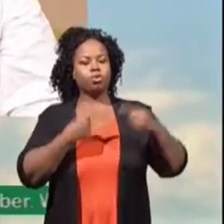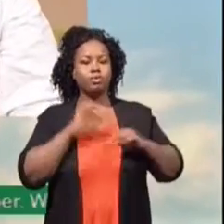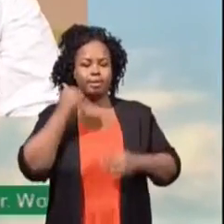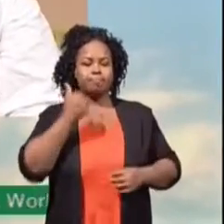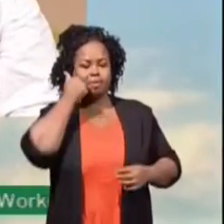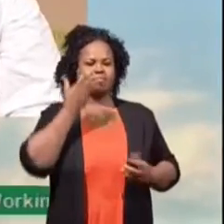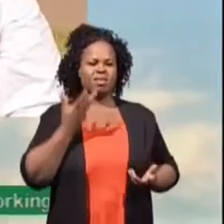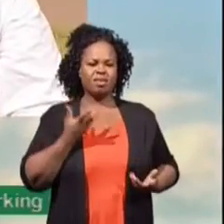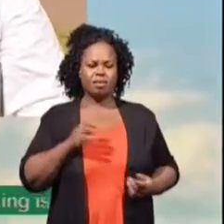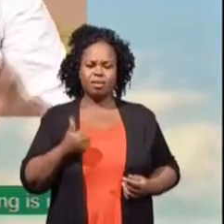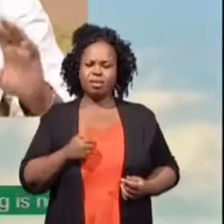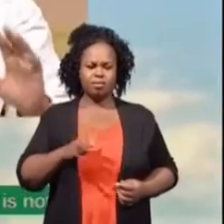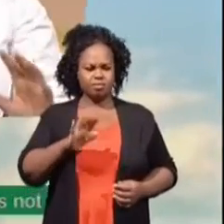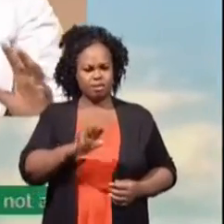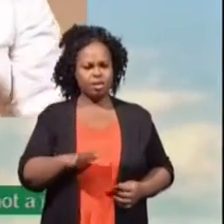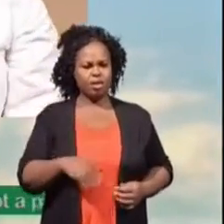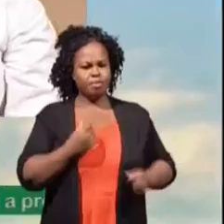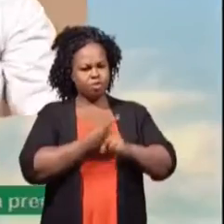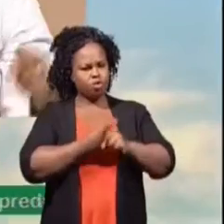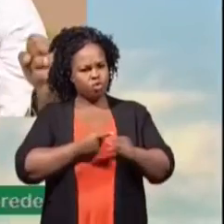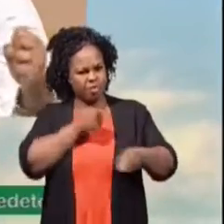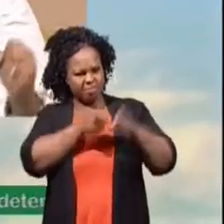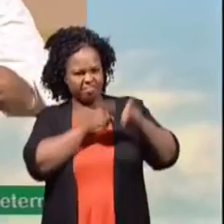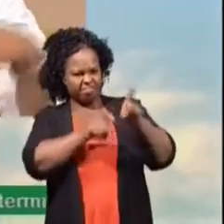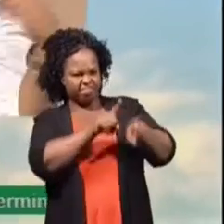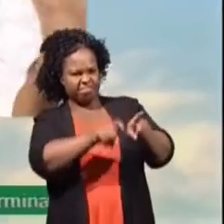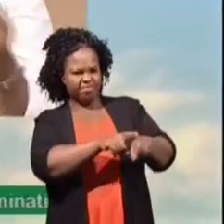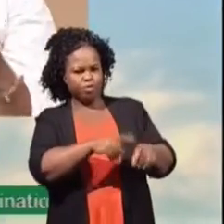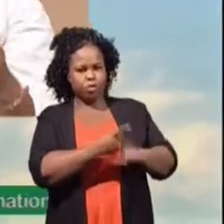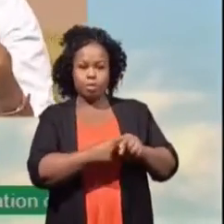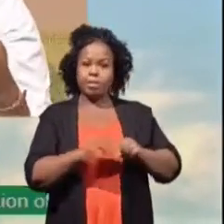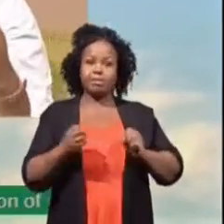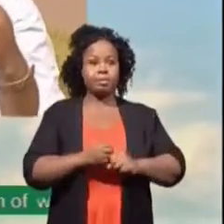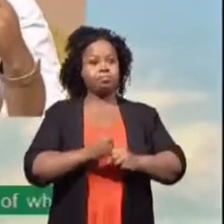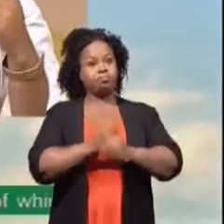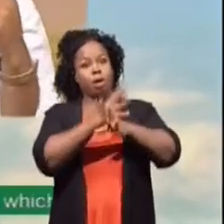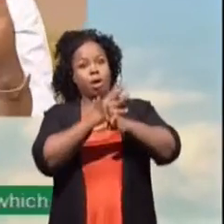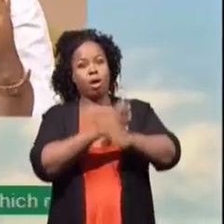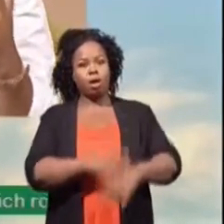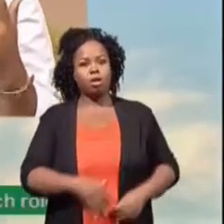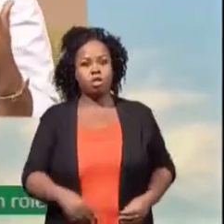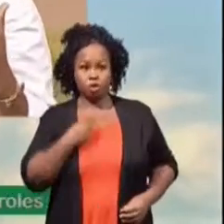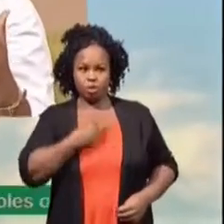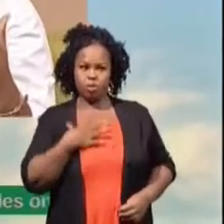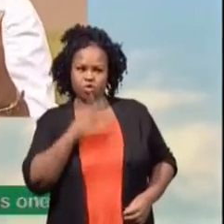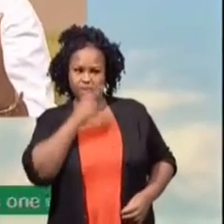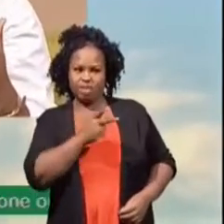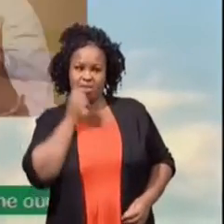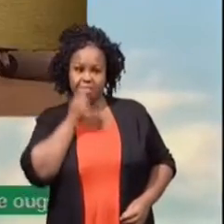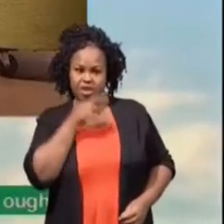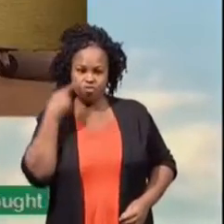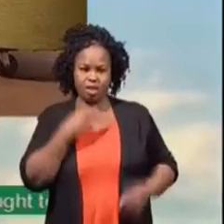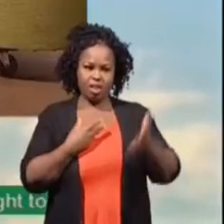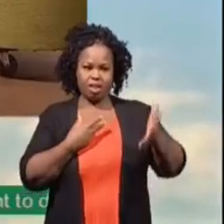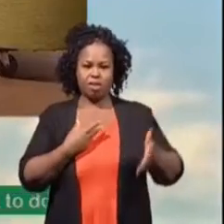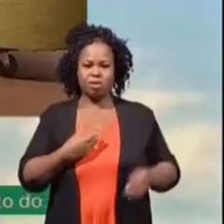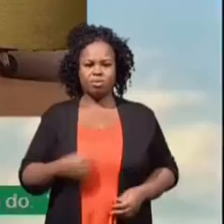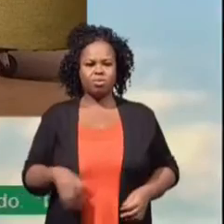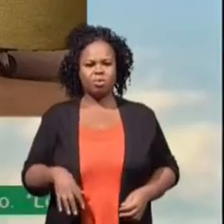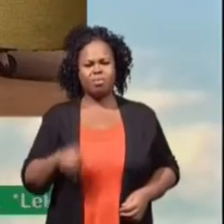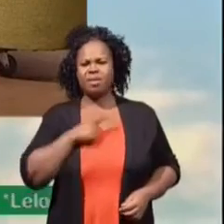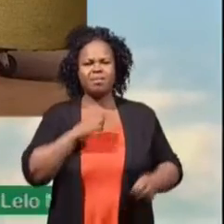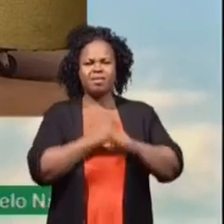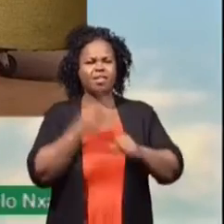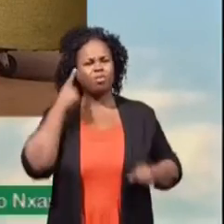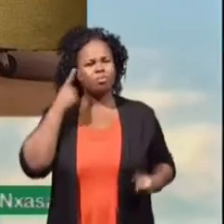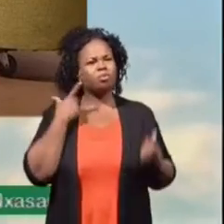that he has to beat me up. So it got to a point where I must provoke, I must make this thing be heated up. You know,